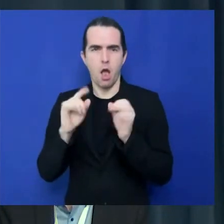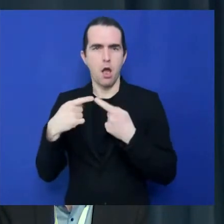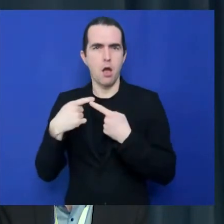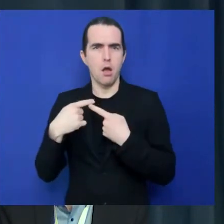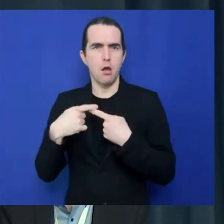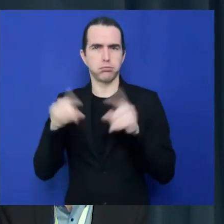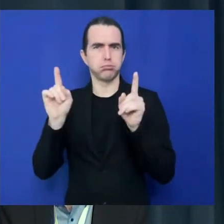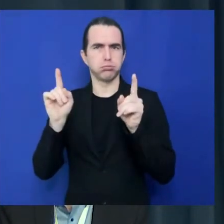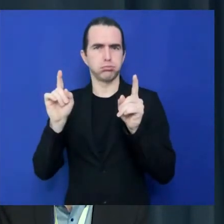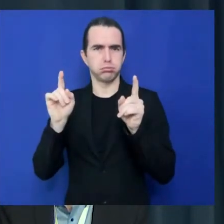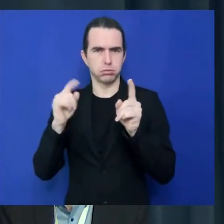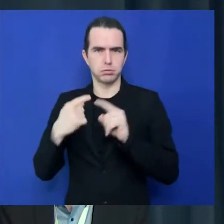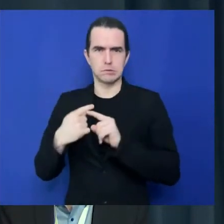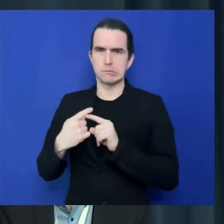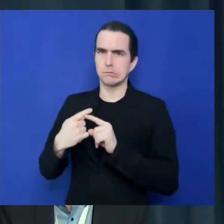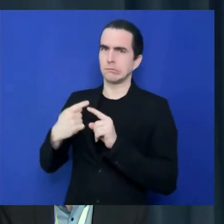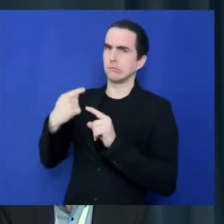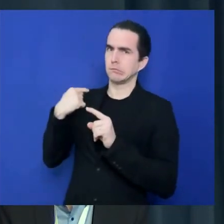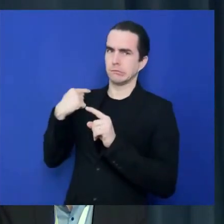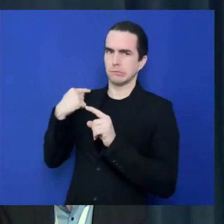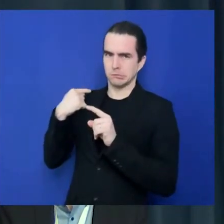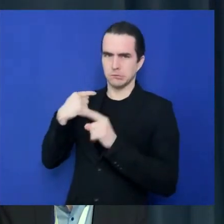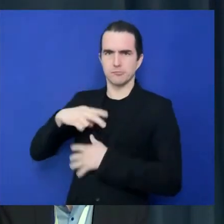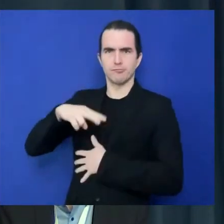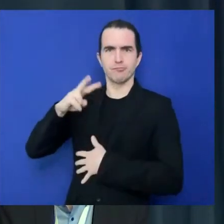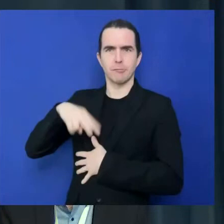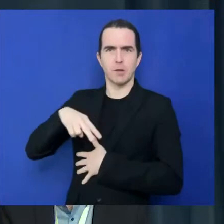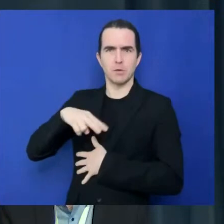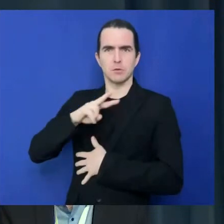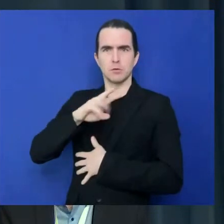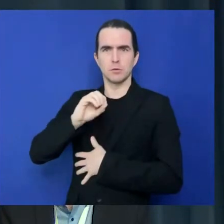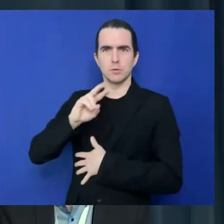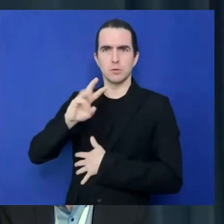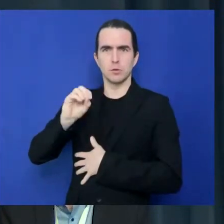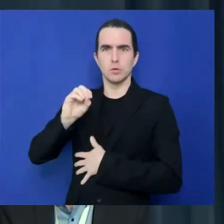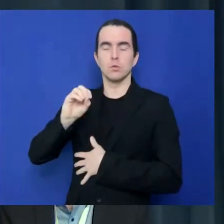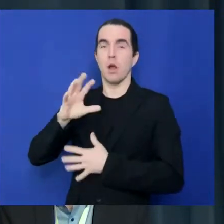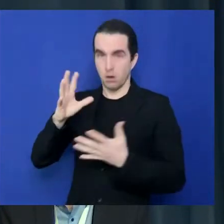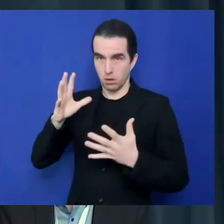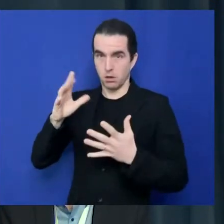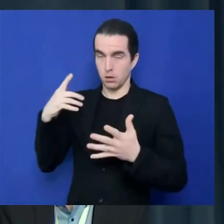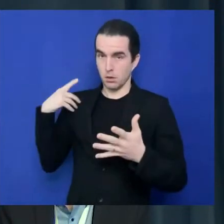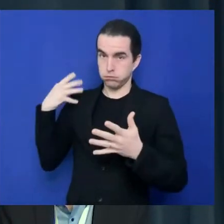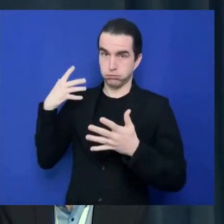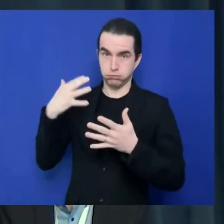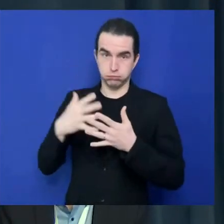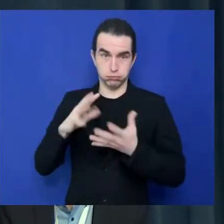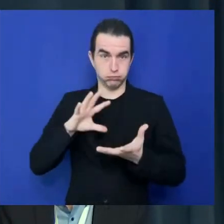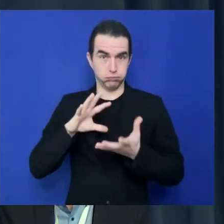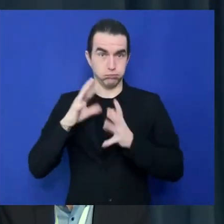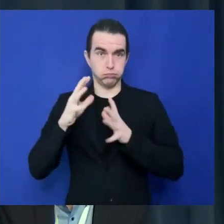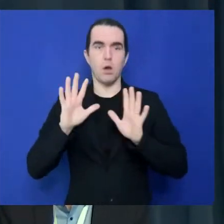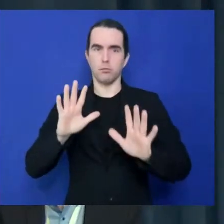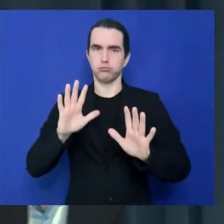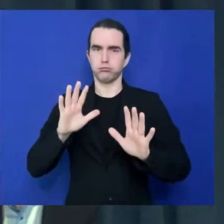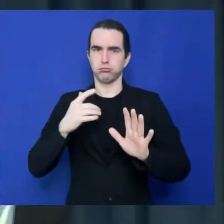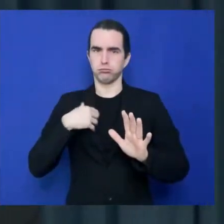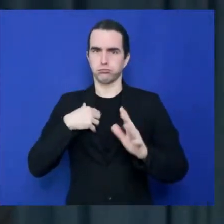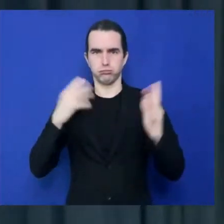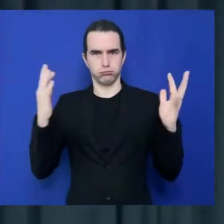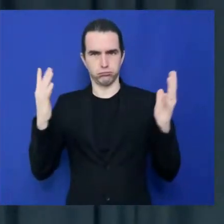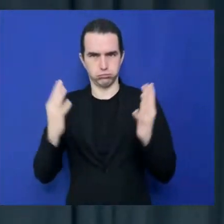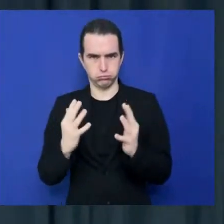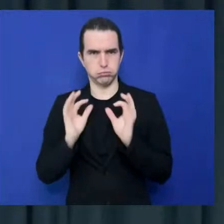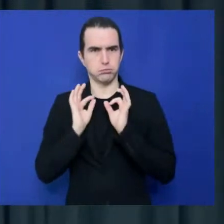for those 250 of us who are in this room. We are privileged. We are privileged for those of us who share as a part of this